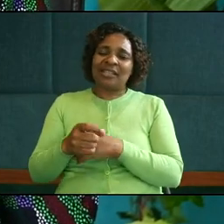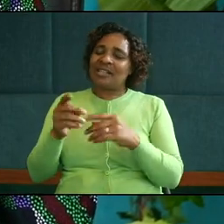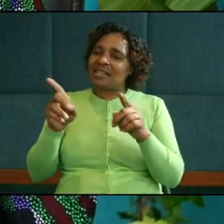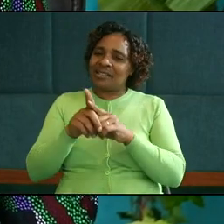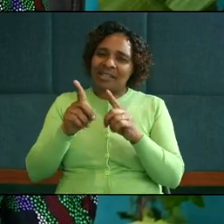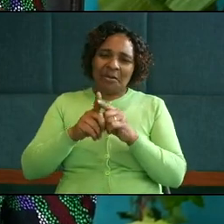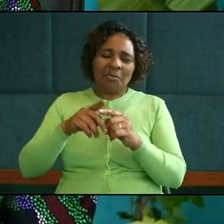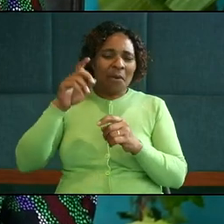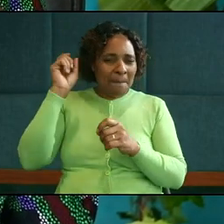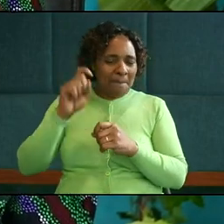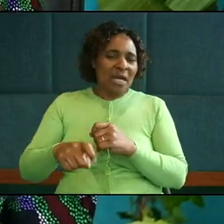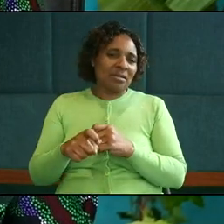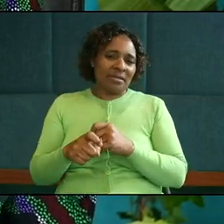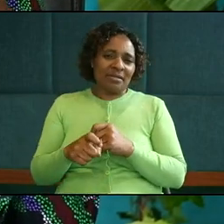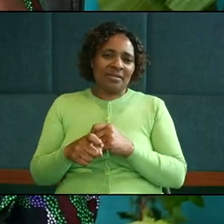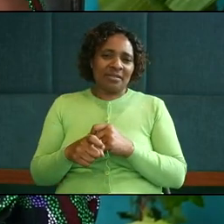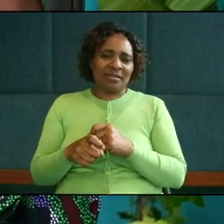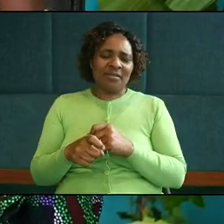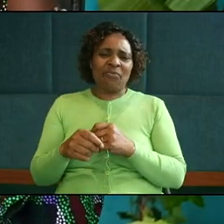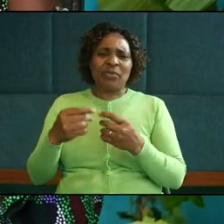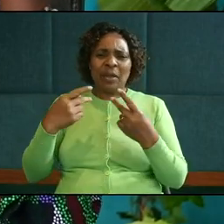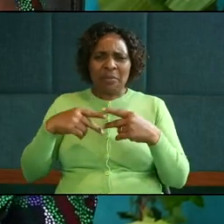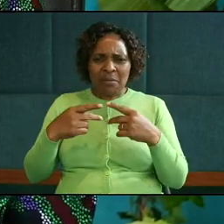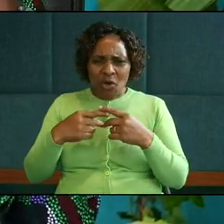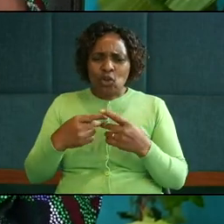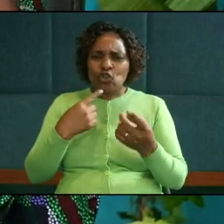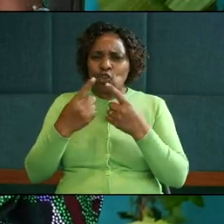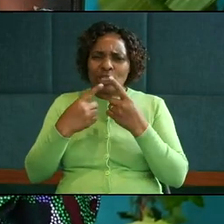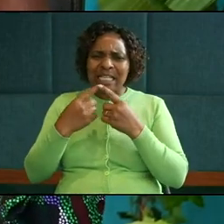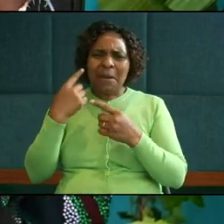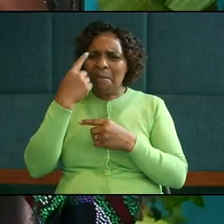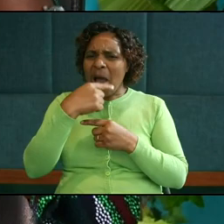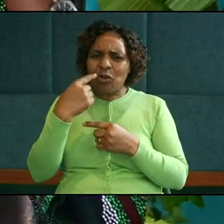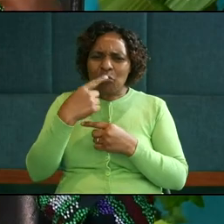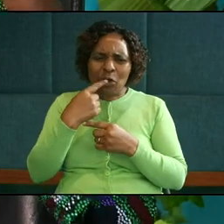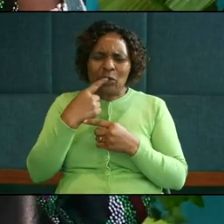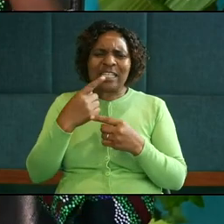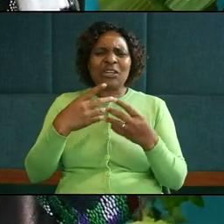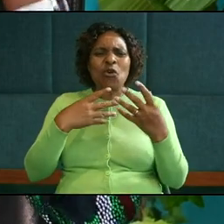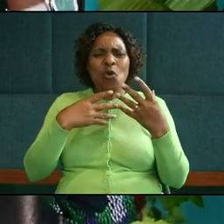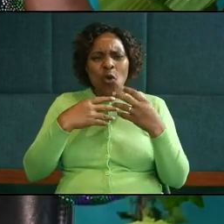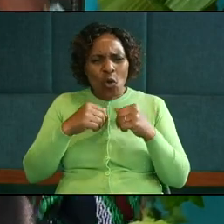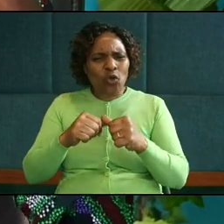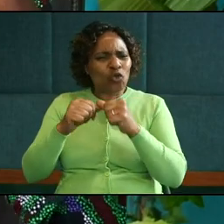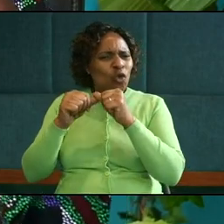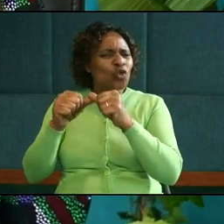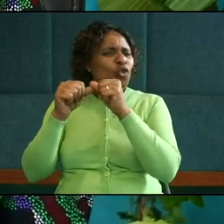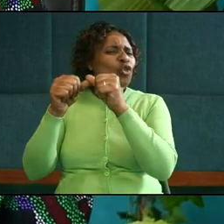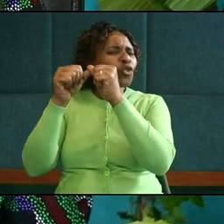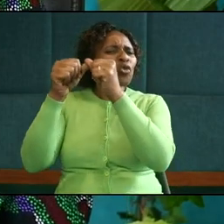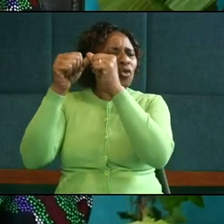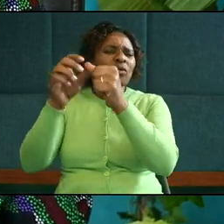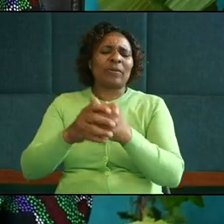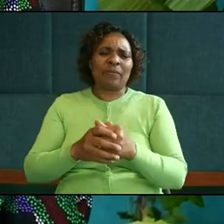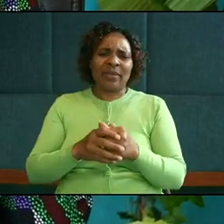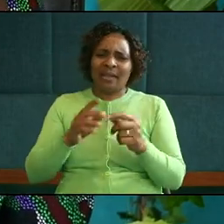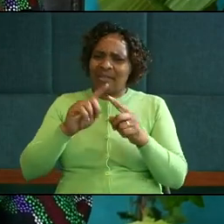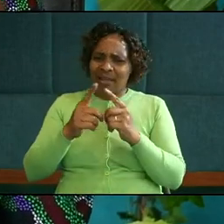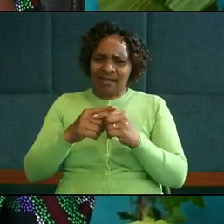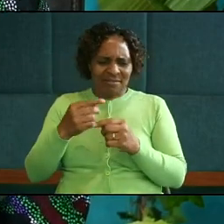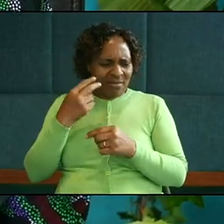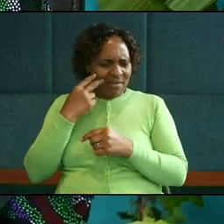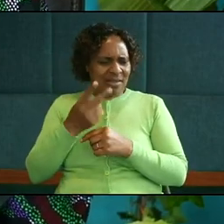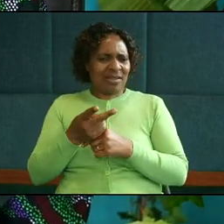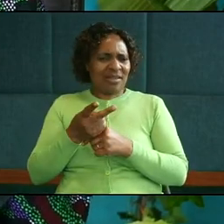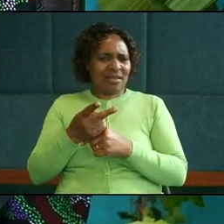similar to when you see people speaking in tongues, they're like, ashta, pashto, ashto. And I think they're just going on and mm-hmm. on and on and mm-hmm. on. Mm-hmm. And then you're like,